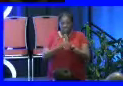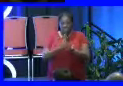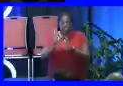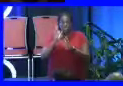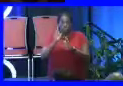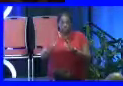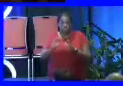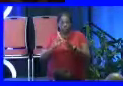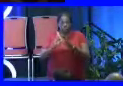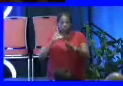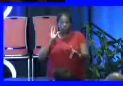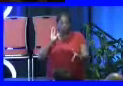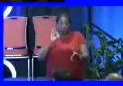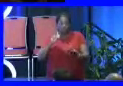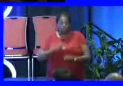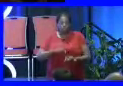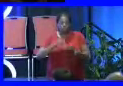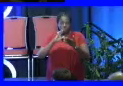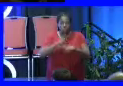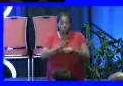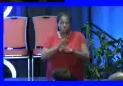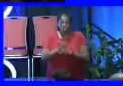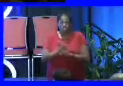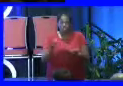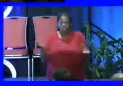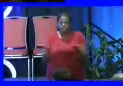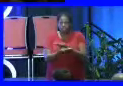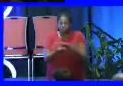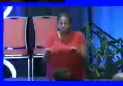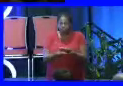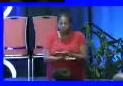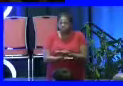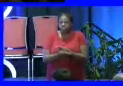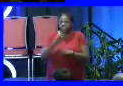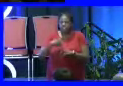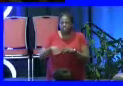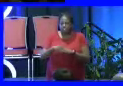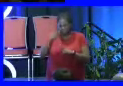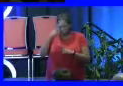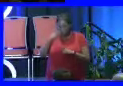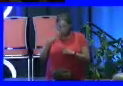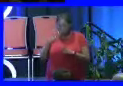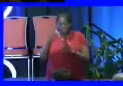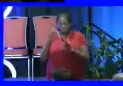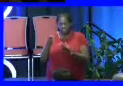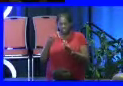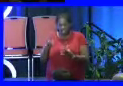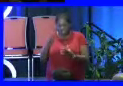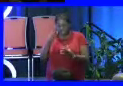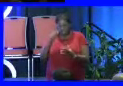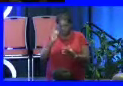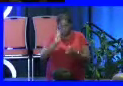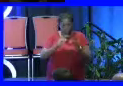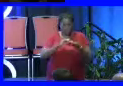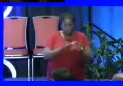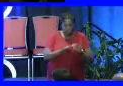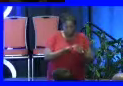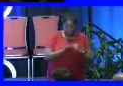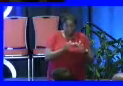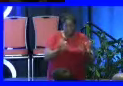and innovative approaches to creating a data sharing environment that will allow for both population level and some